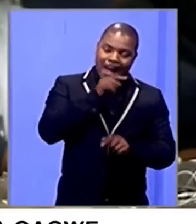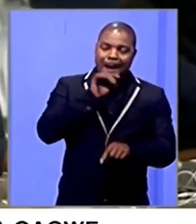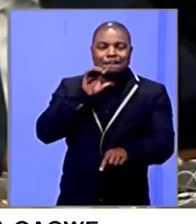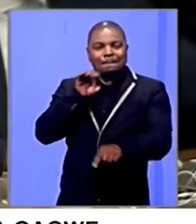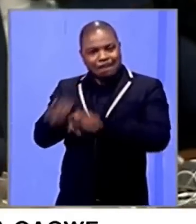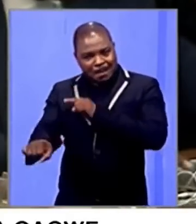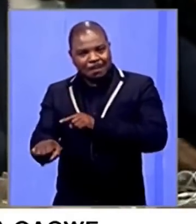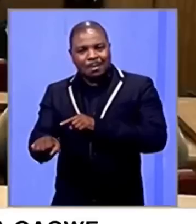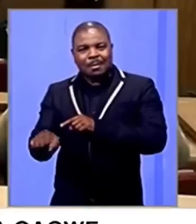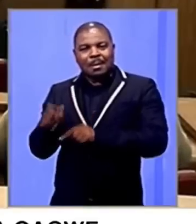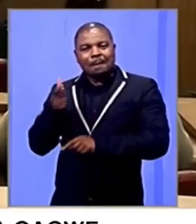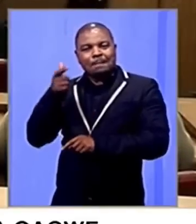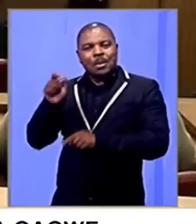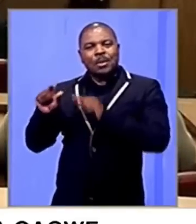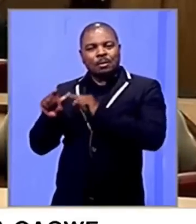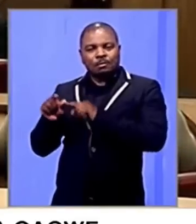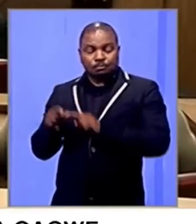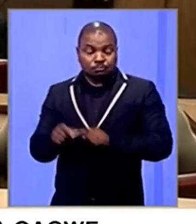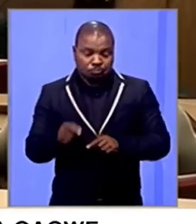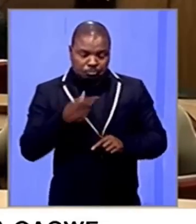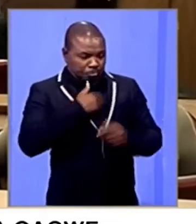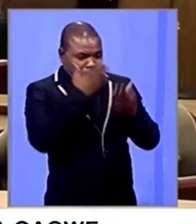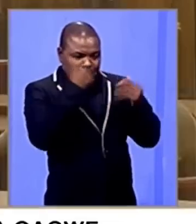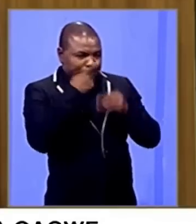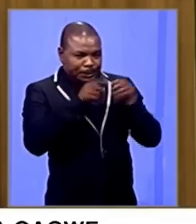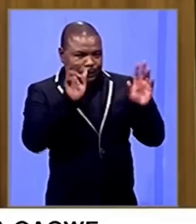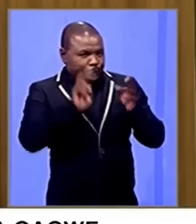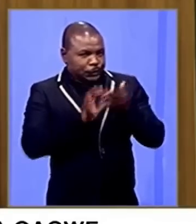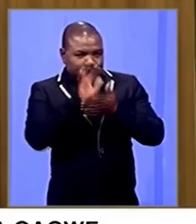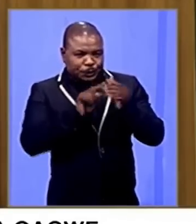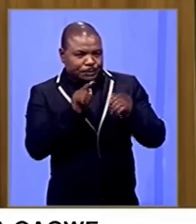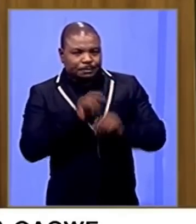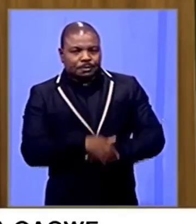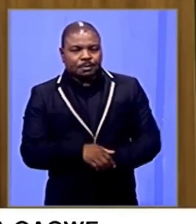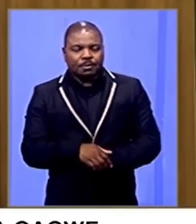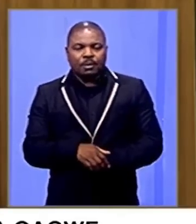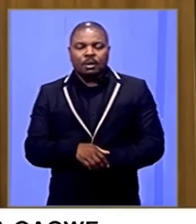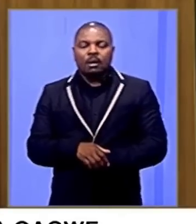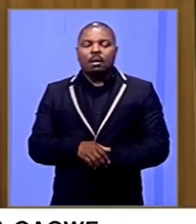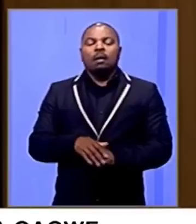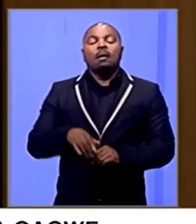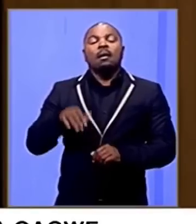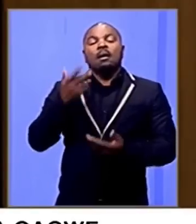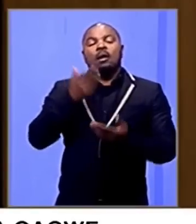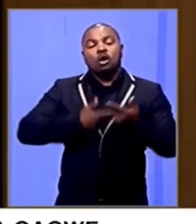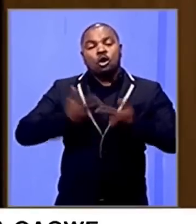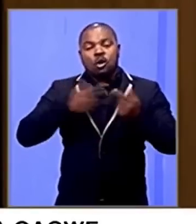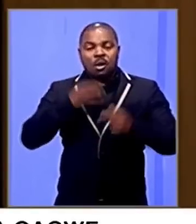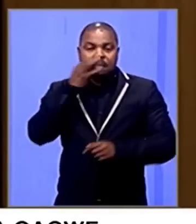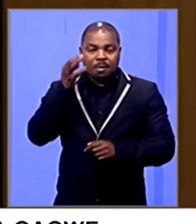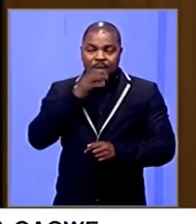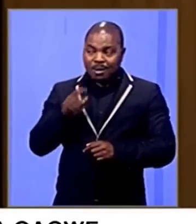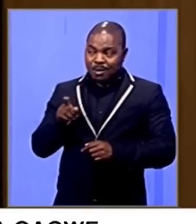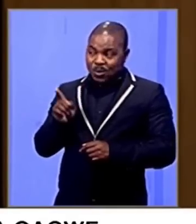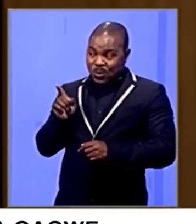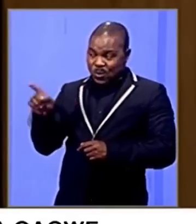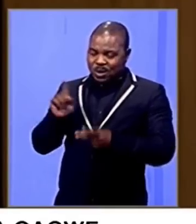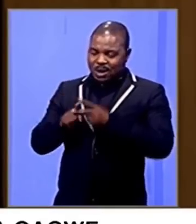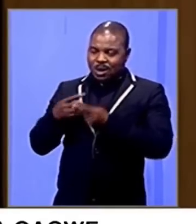or saw that projectile. I don't know about that one. Babueledi ba re Mathebula le badiri mmogo ba gagwe ba